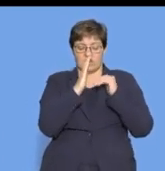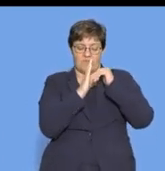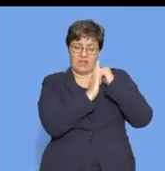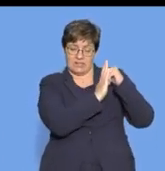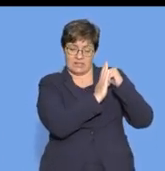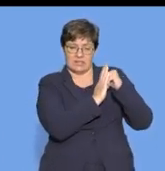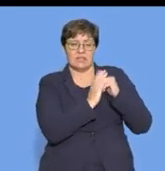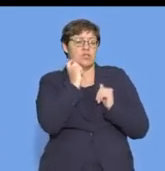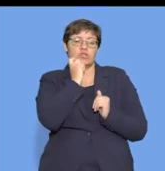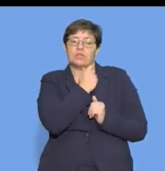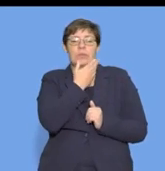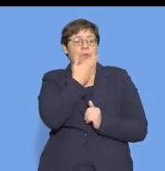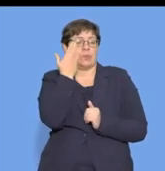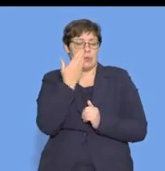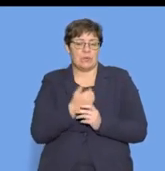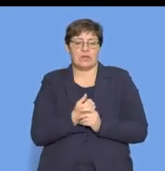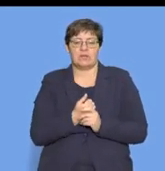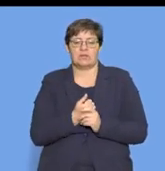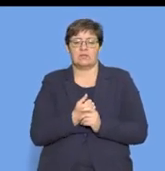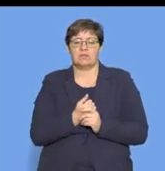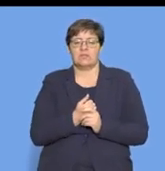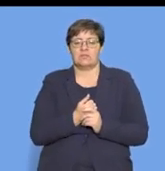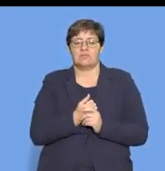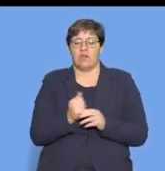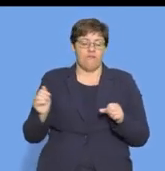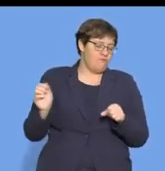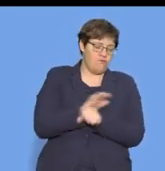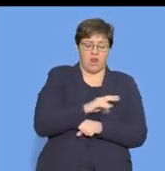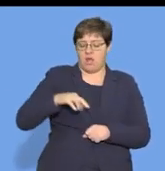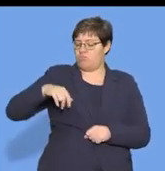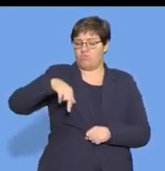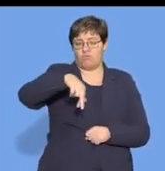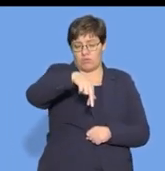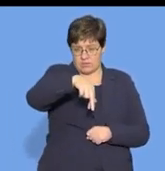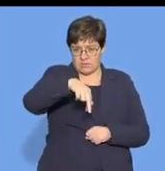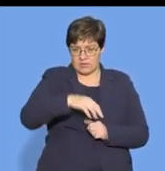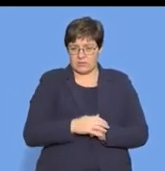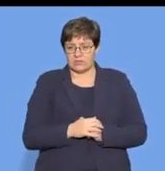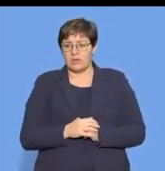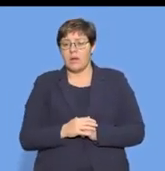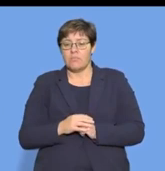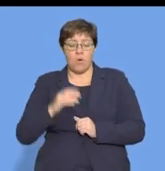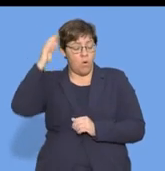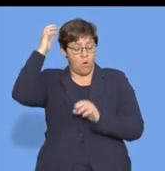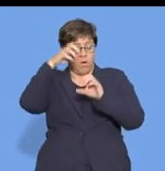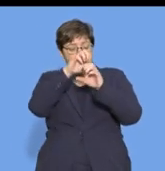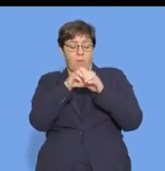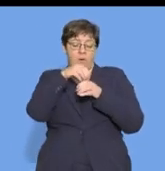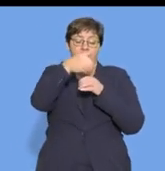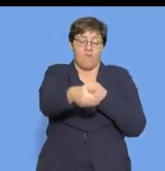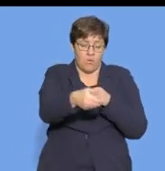flat nose, there was no chin, they were fully bipedal, so the foramen magnum was in a more forward